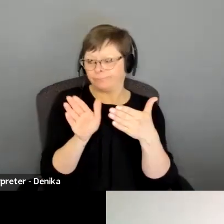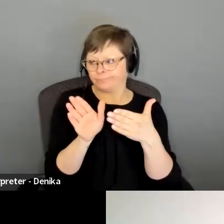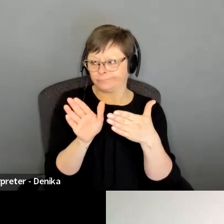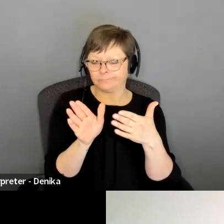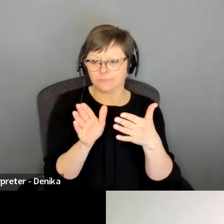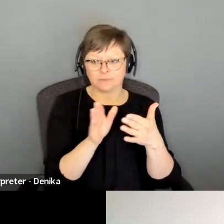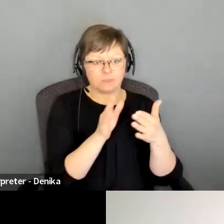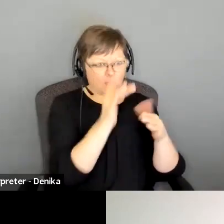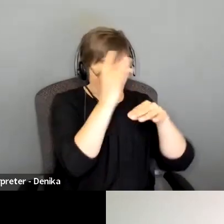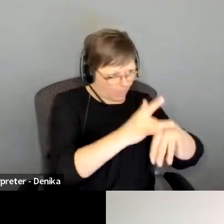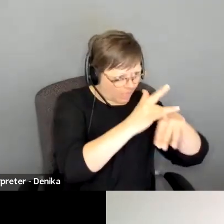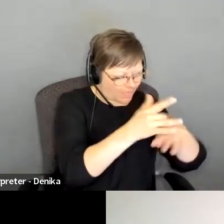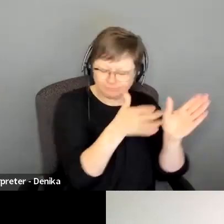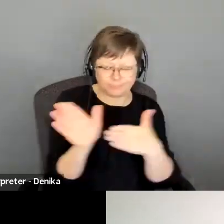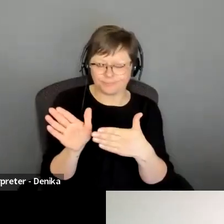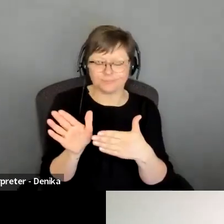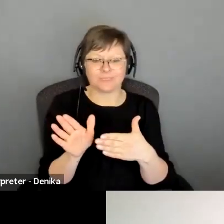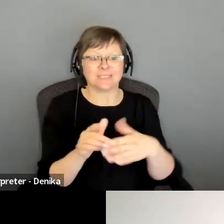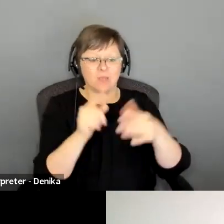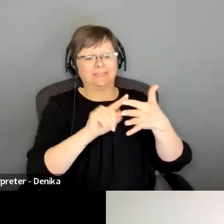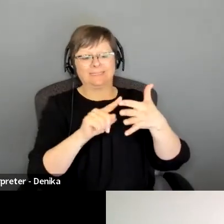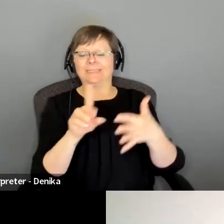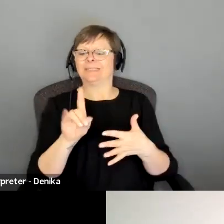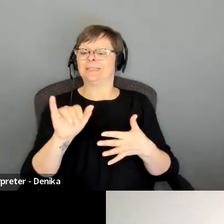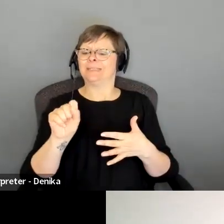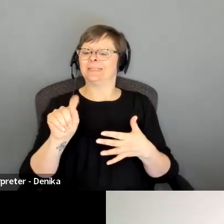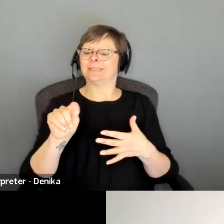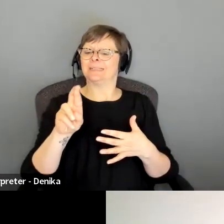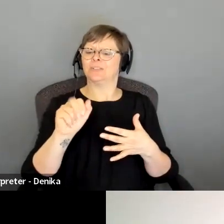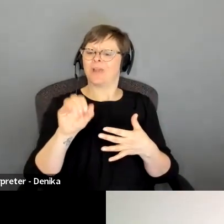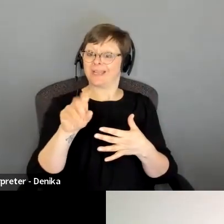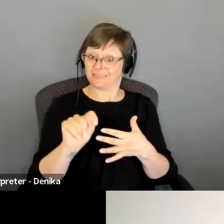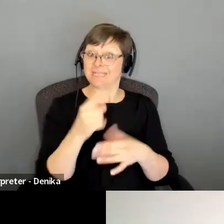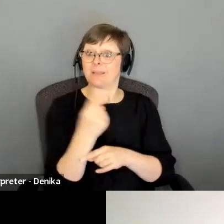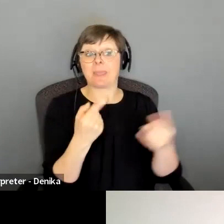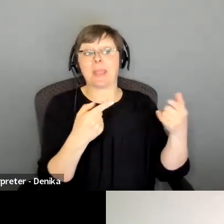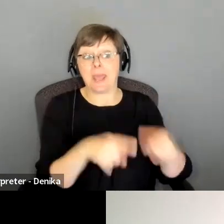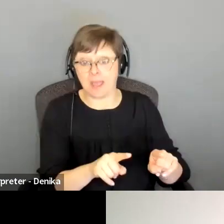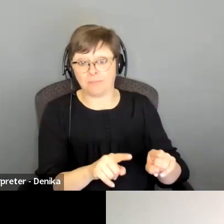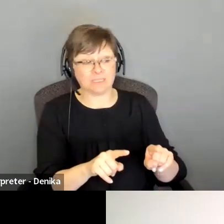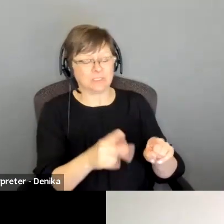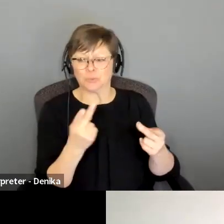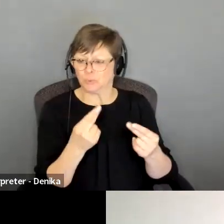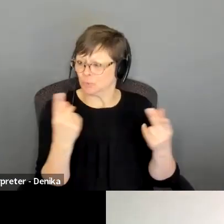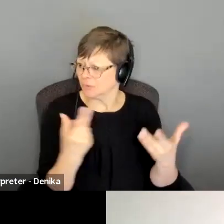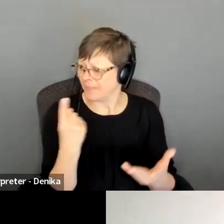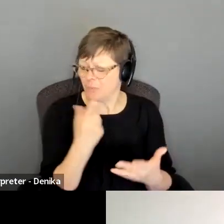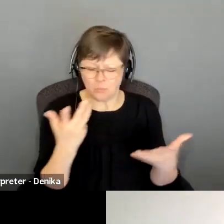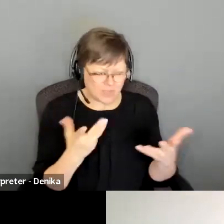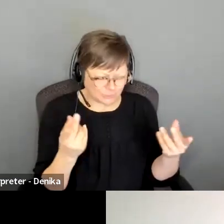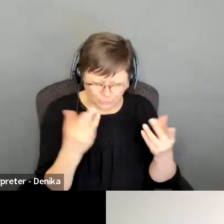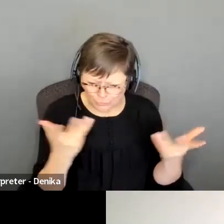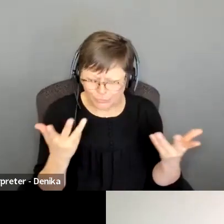This one is really key because it's about creating space. Something happens immediately. We don't want to do nothing. We want to do something. So how do we